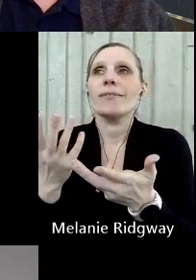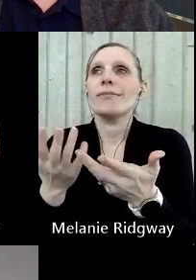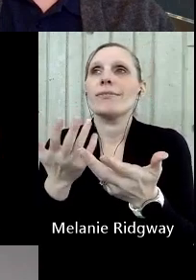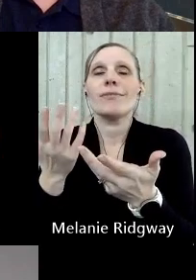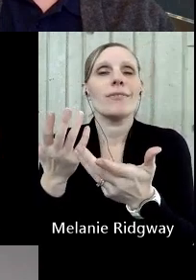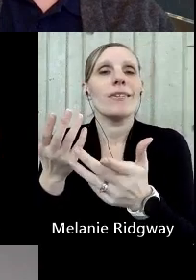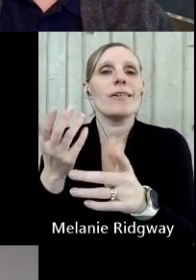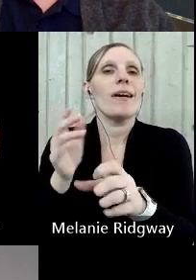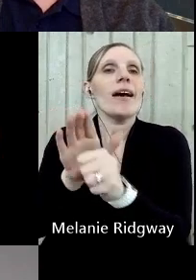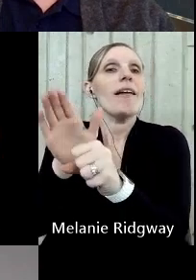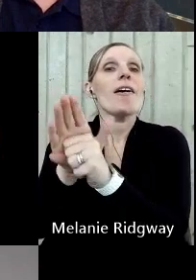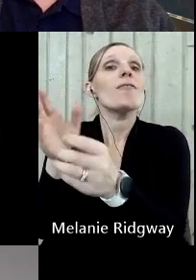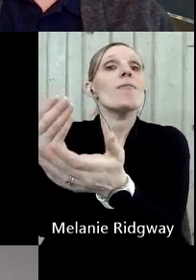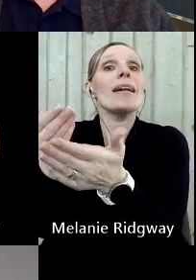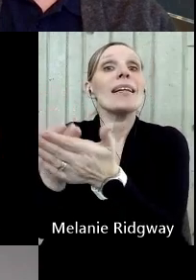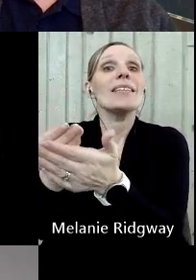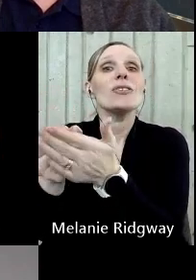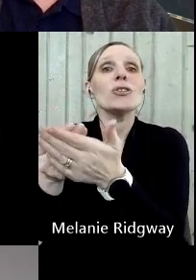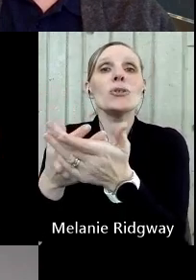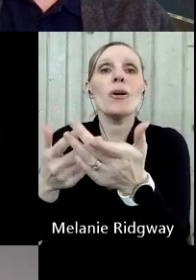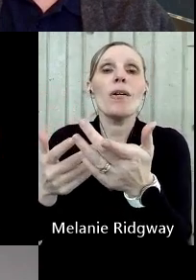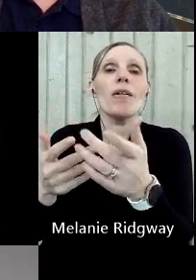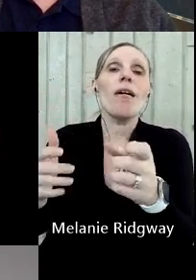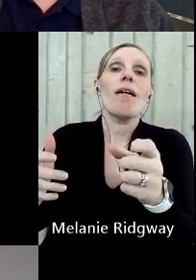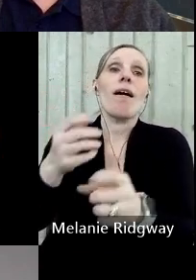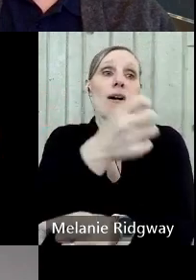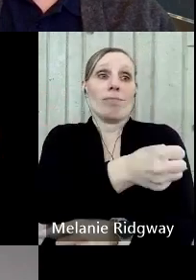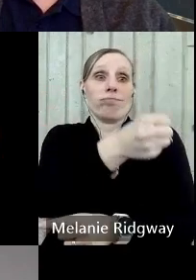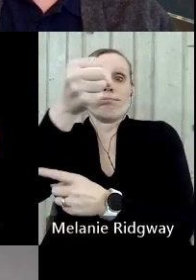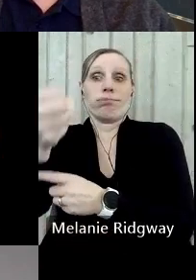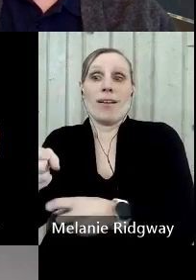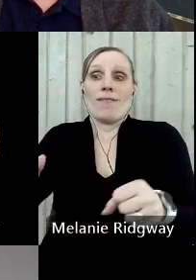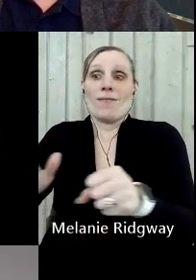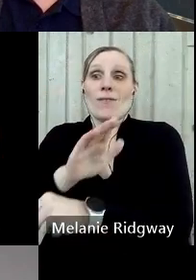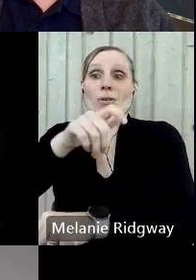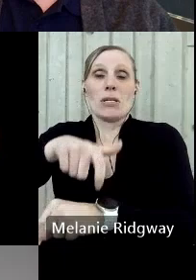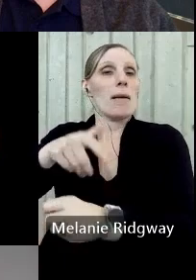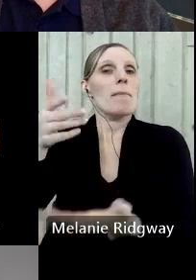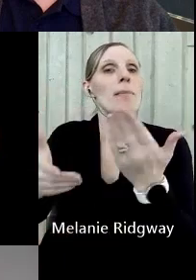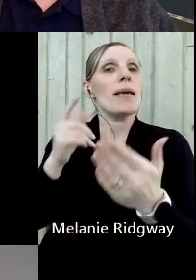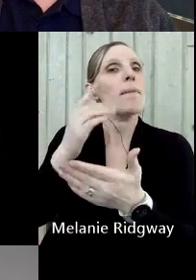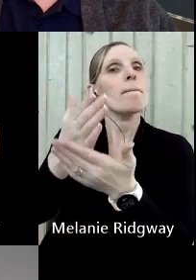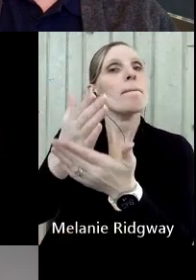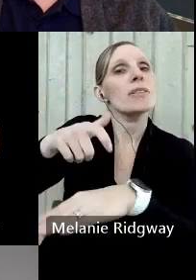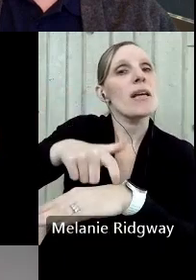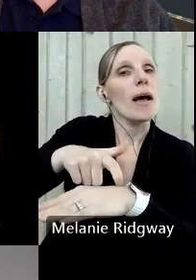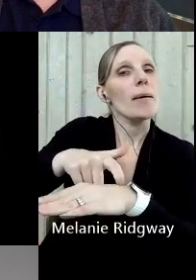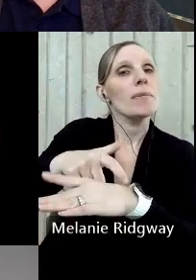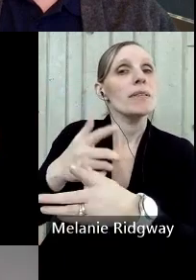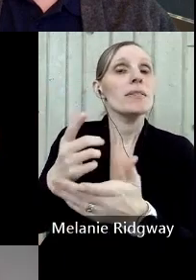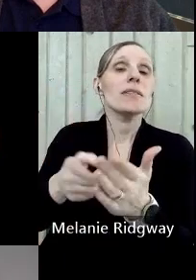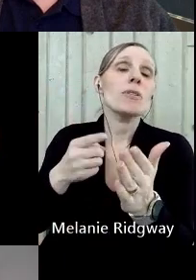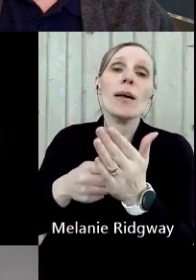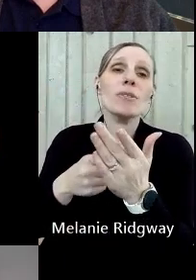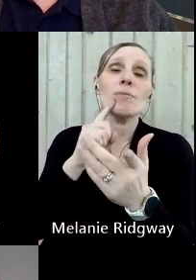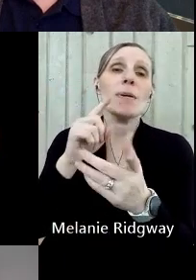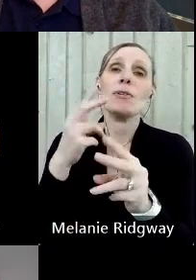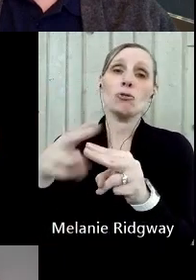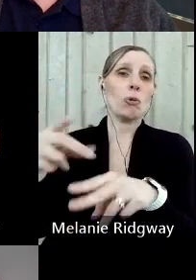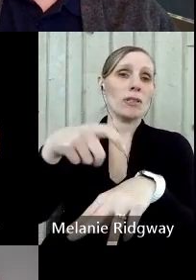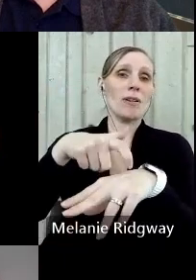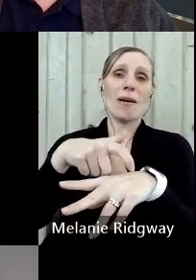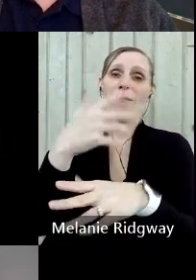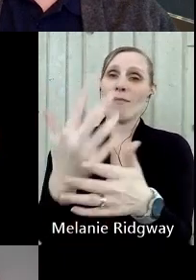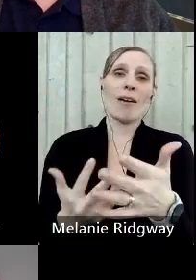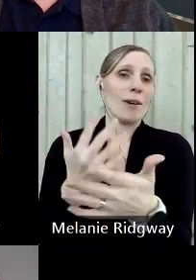income, whatever, to hire a full time. But going in with a 5 hour is much more, we found, has been much, much more successful.